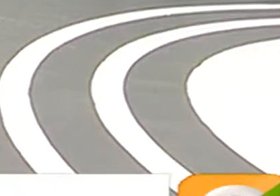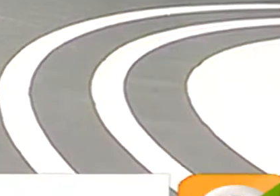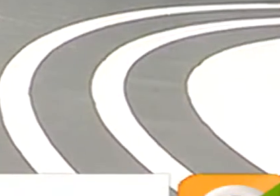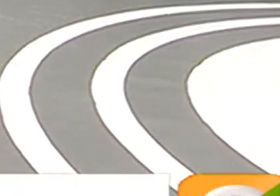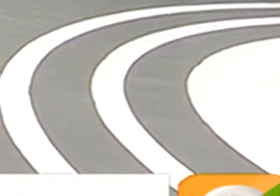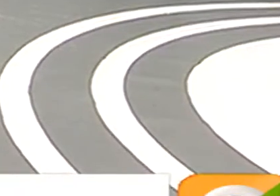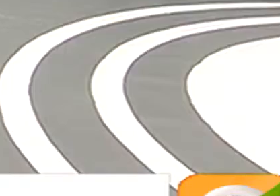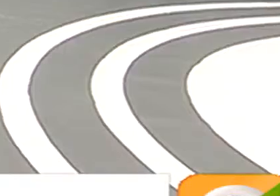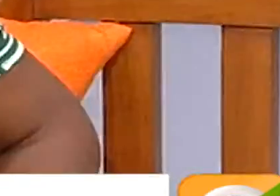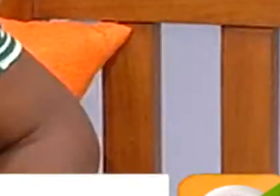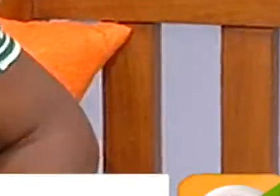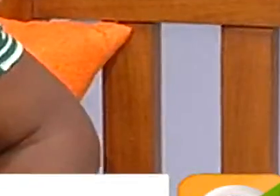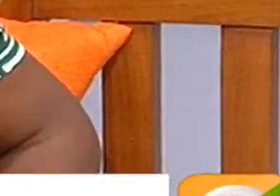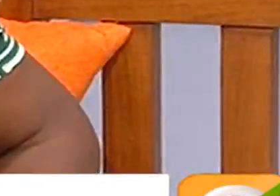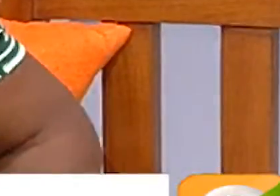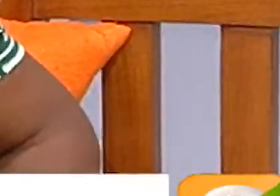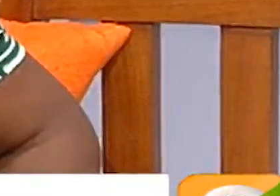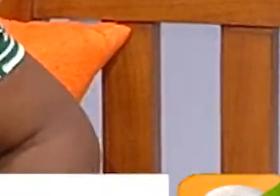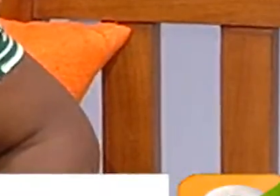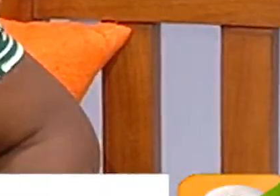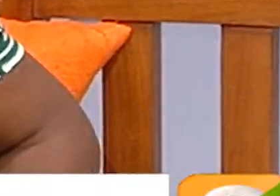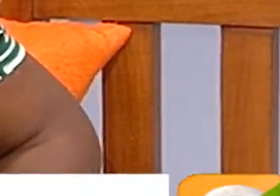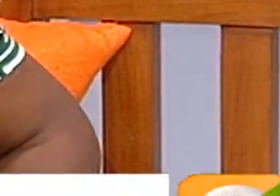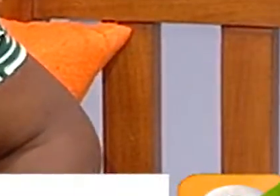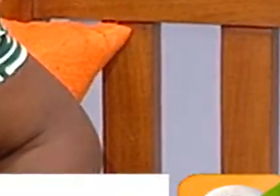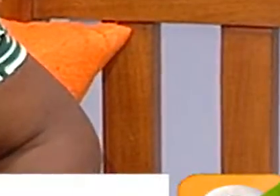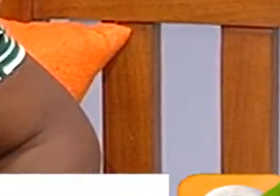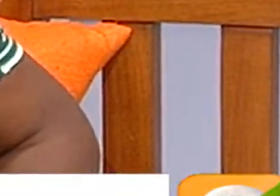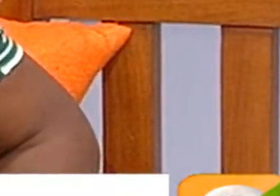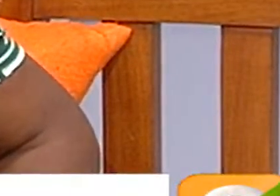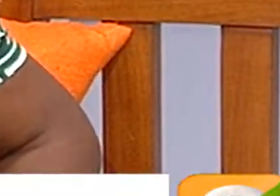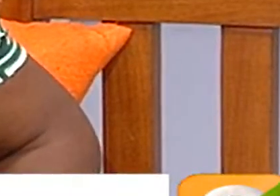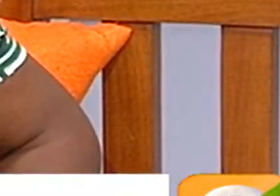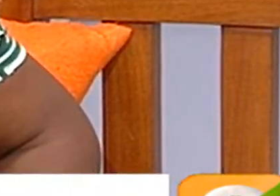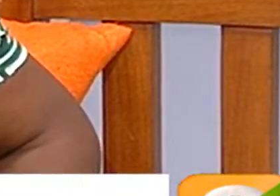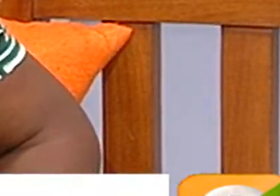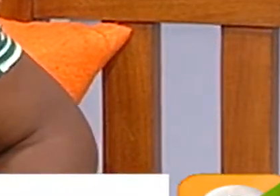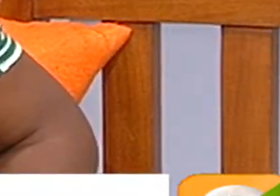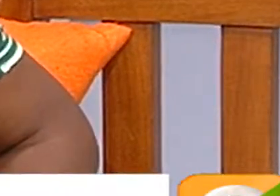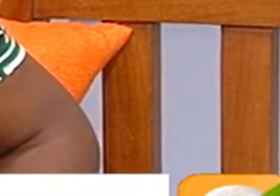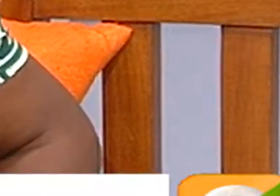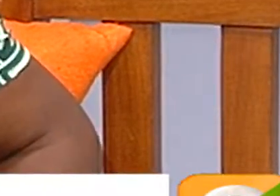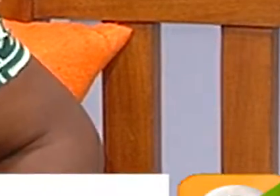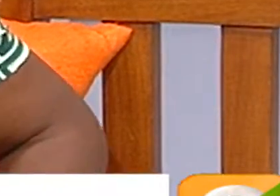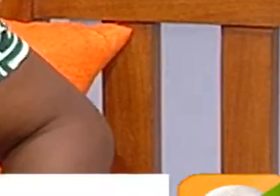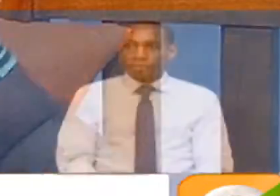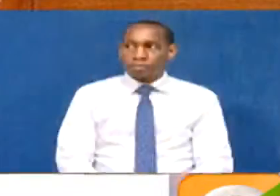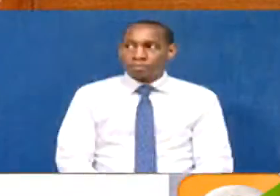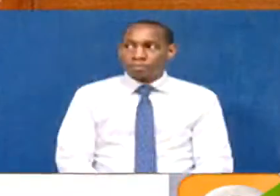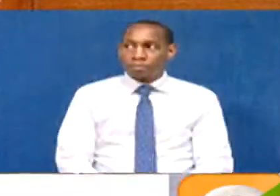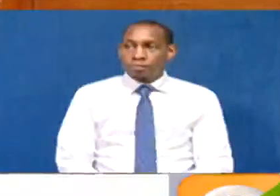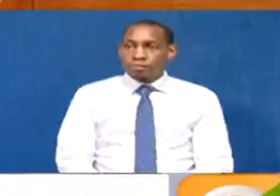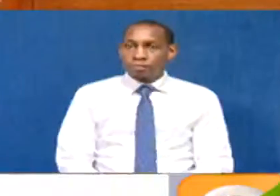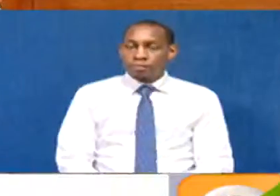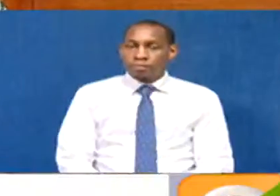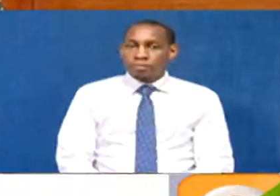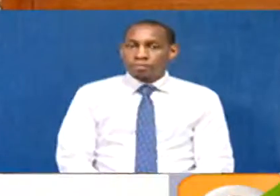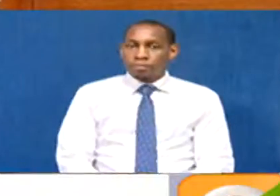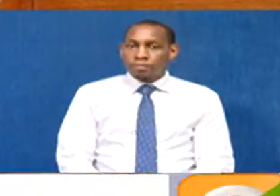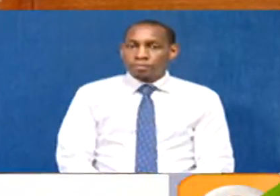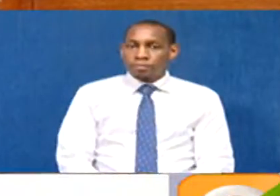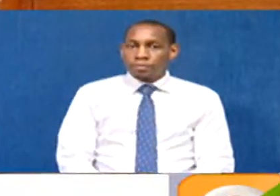on. Okay, the picking of a running mate is not a one person's affair. It's a party affair and our